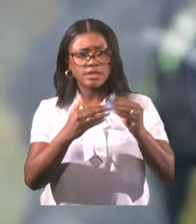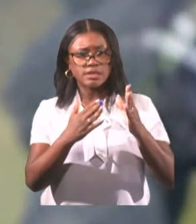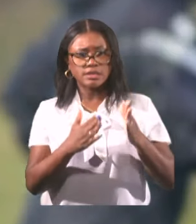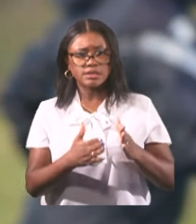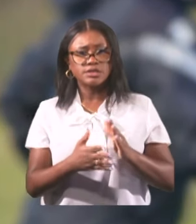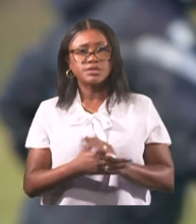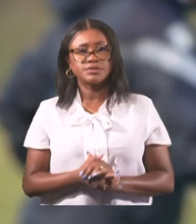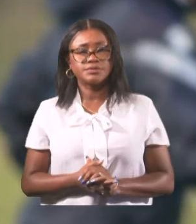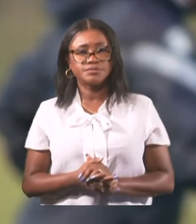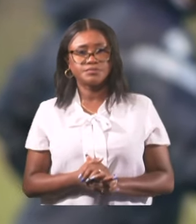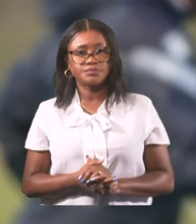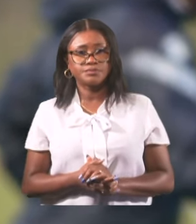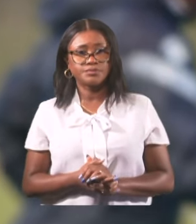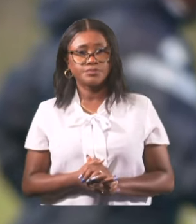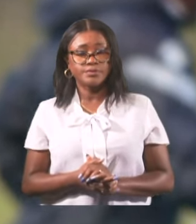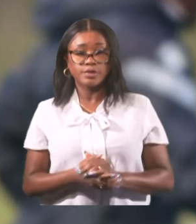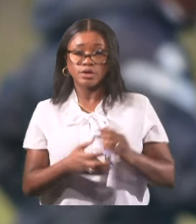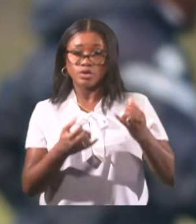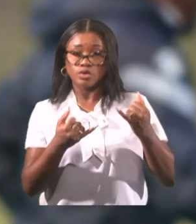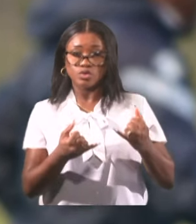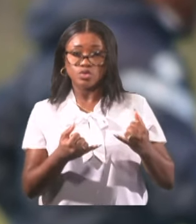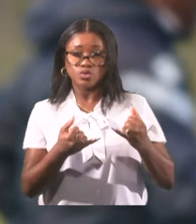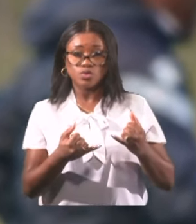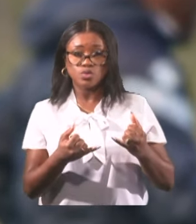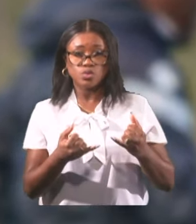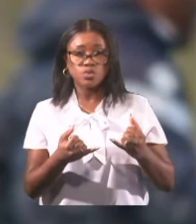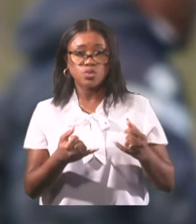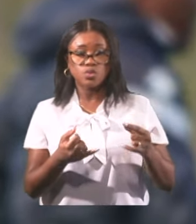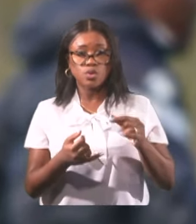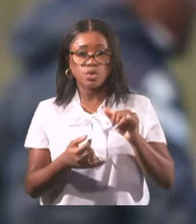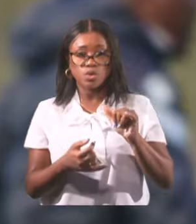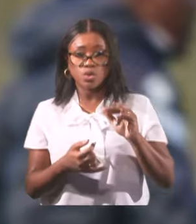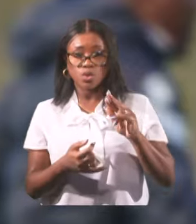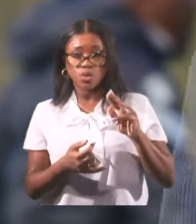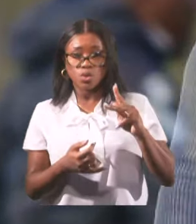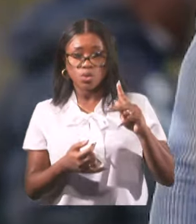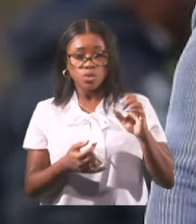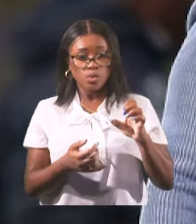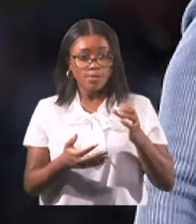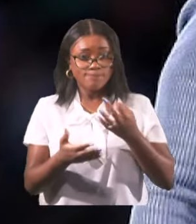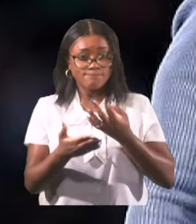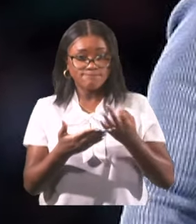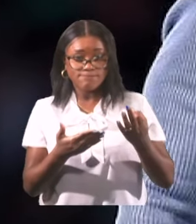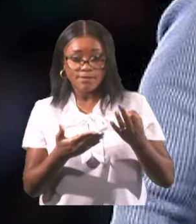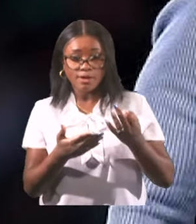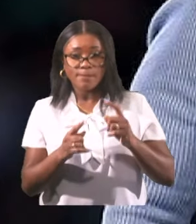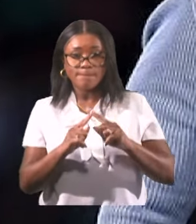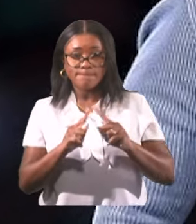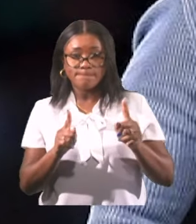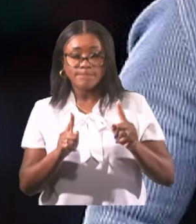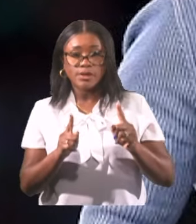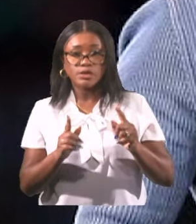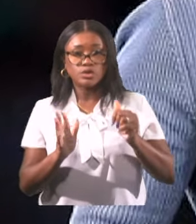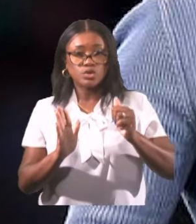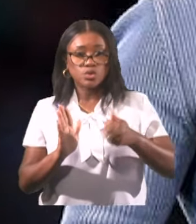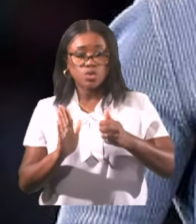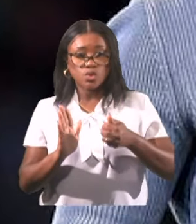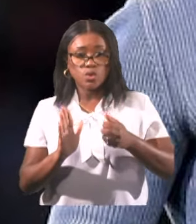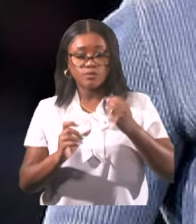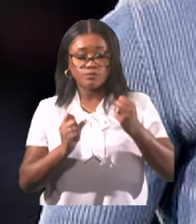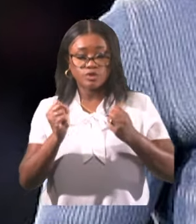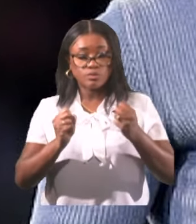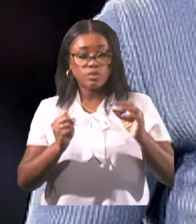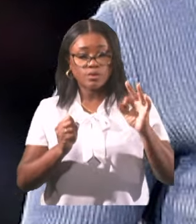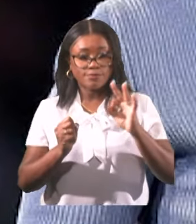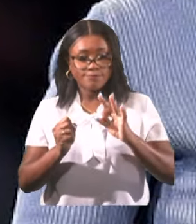judgment that has laid bare the allegations around York's controversial sacking, the Court of Arbitration for Sport on